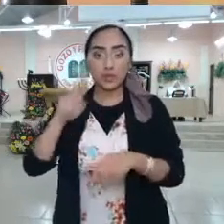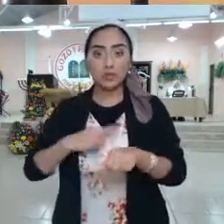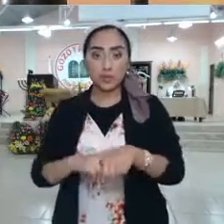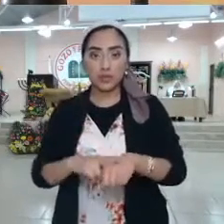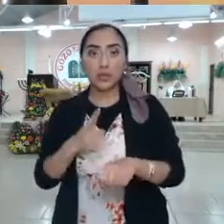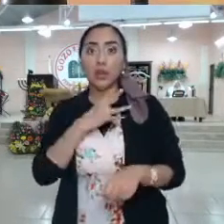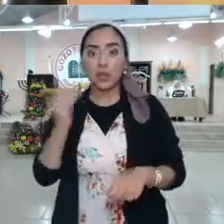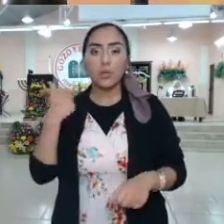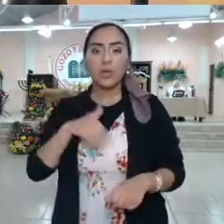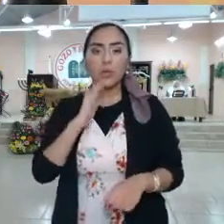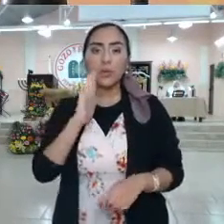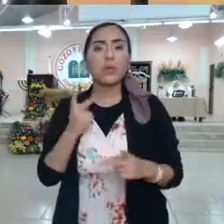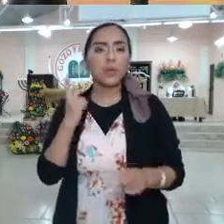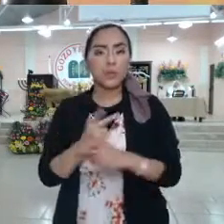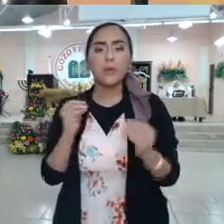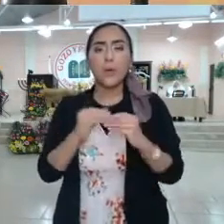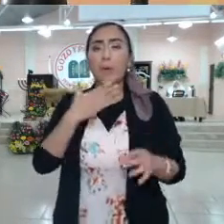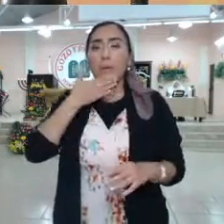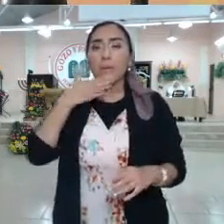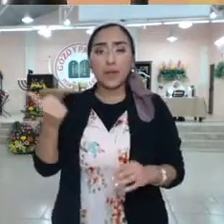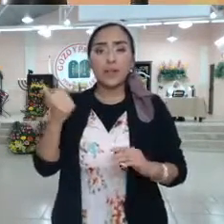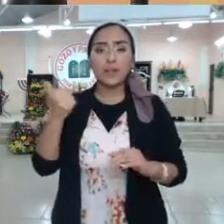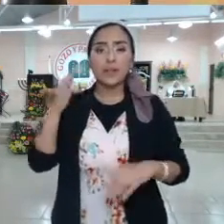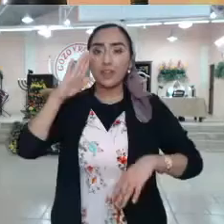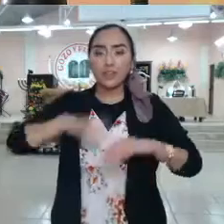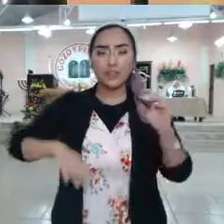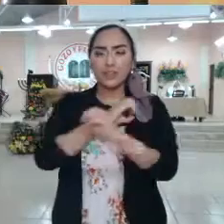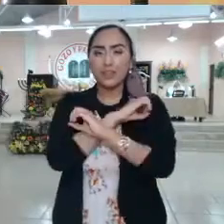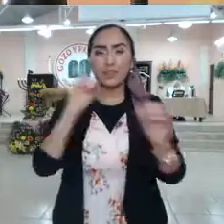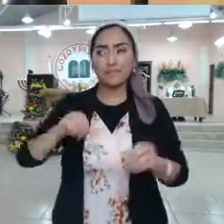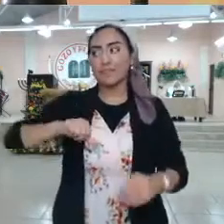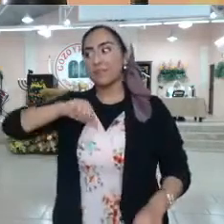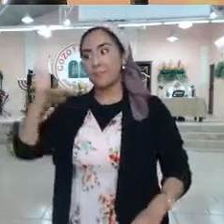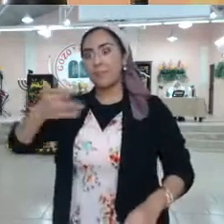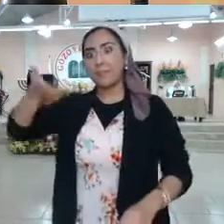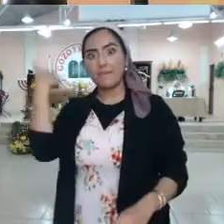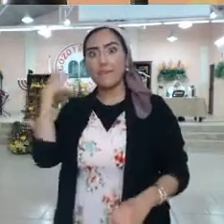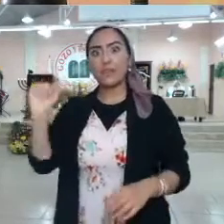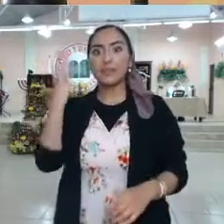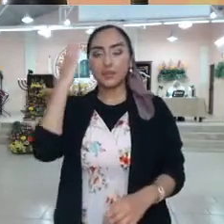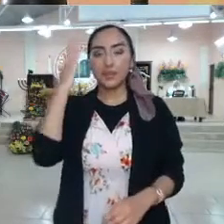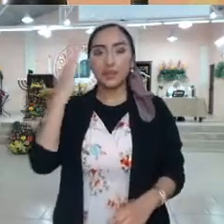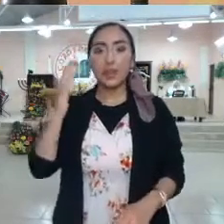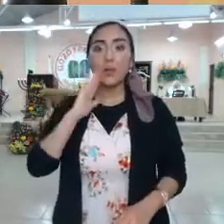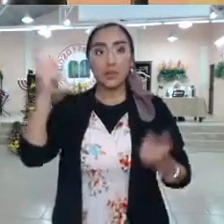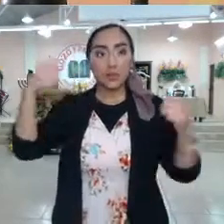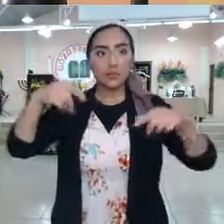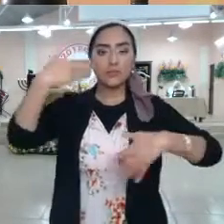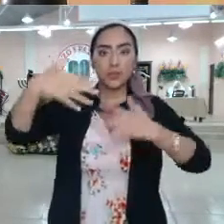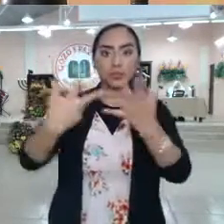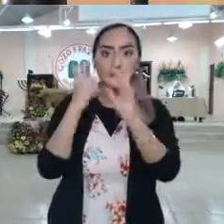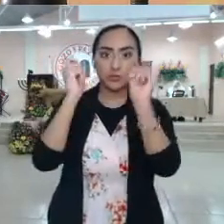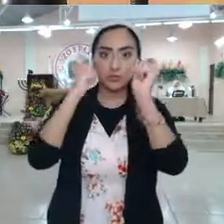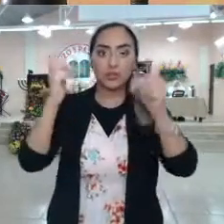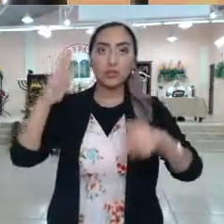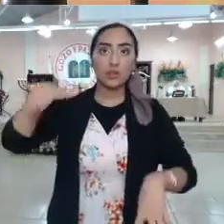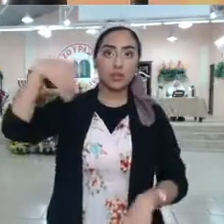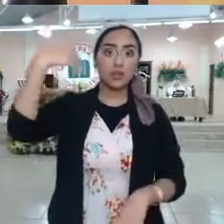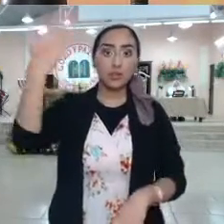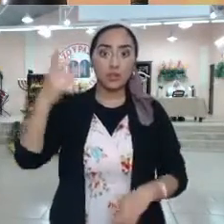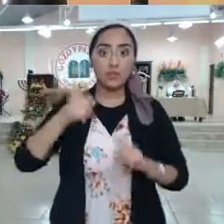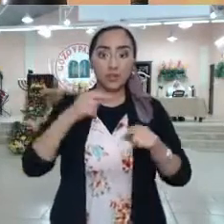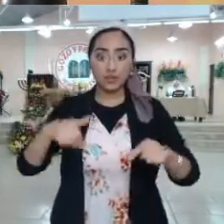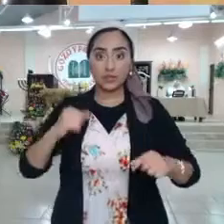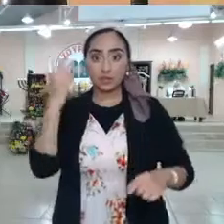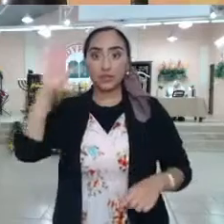and the weekly Shabbat is coming, but we're going to keep it better than any other Shabbat. Other feasts are going to